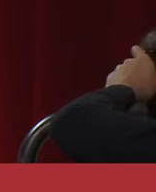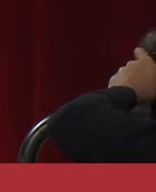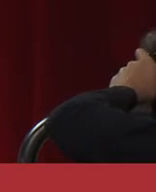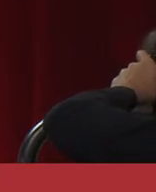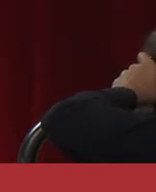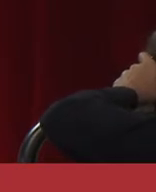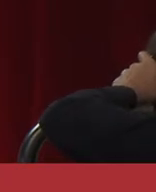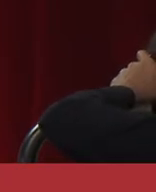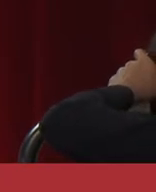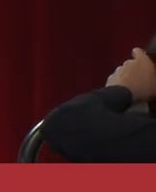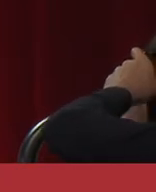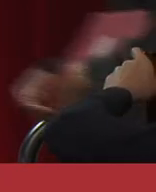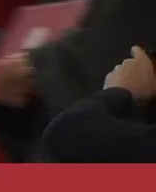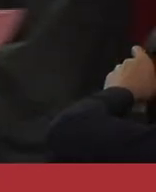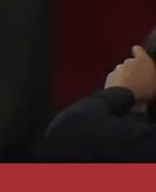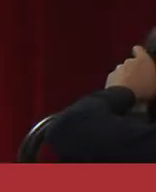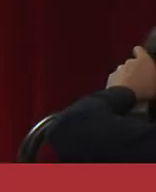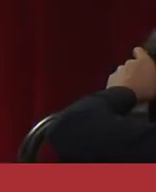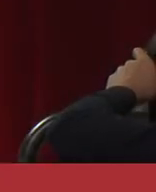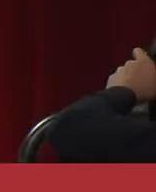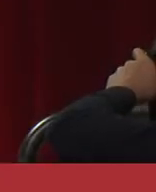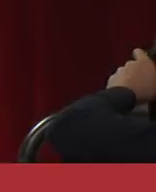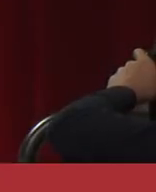Avian King.